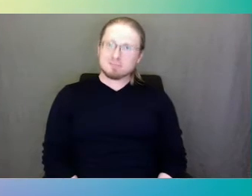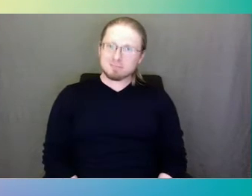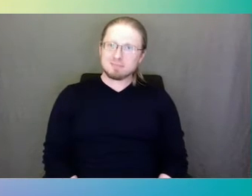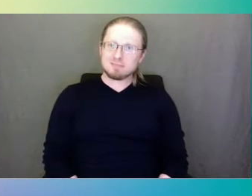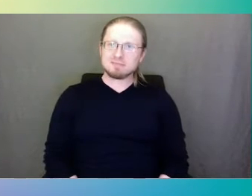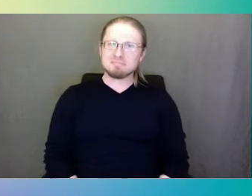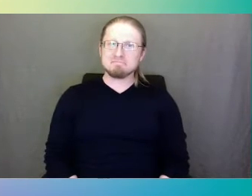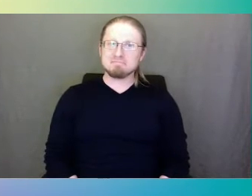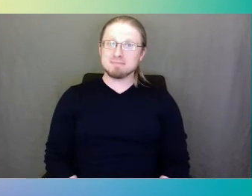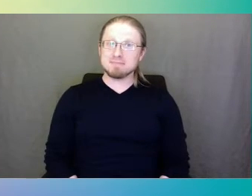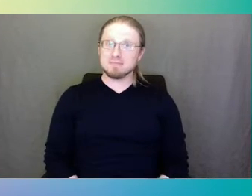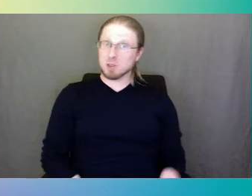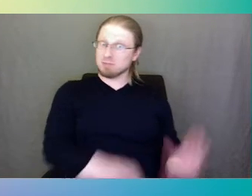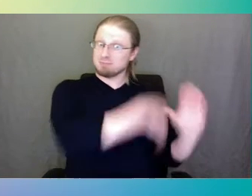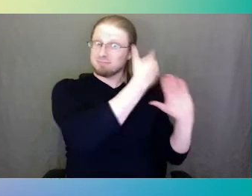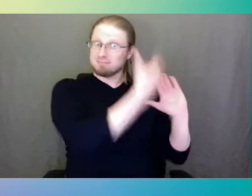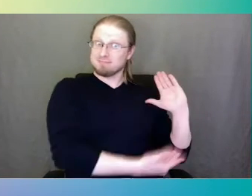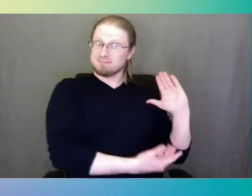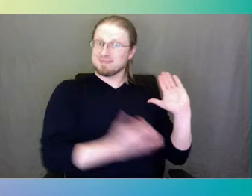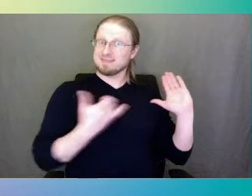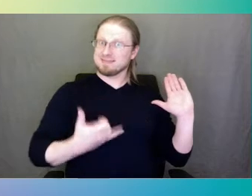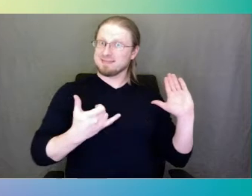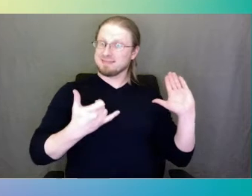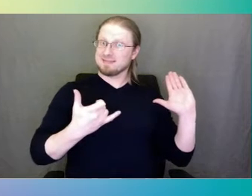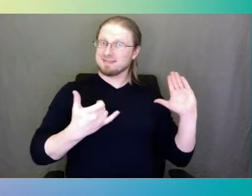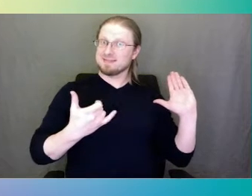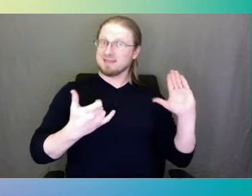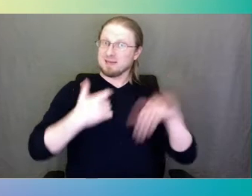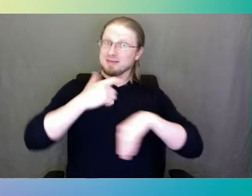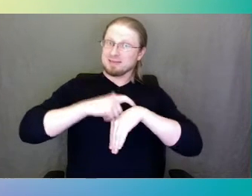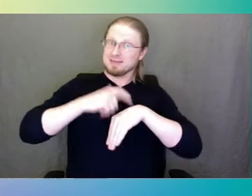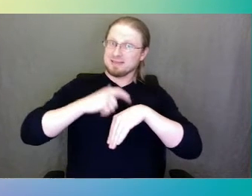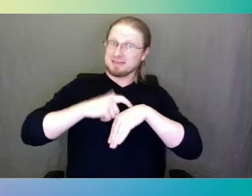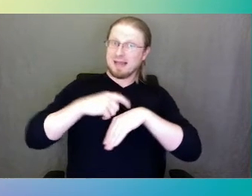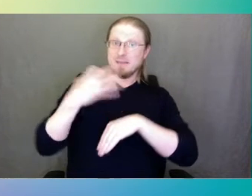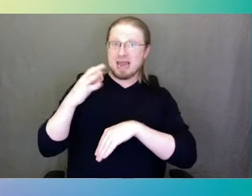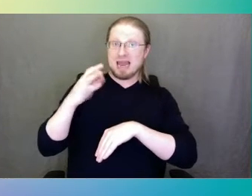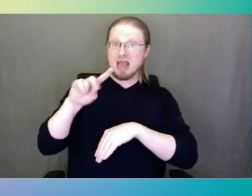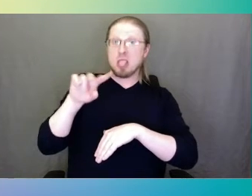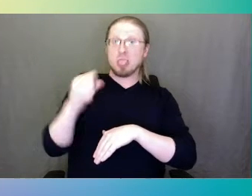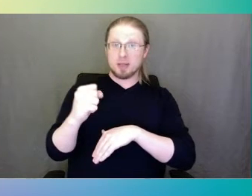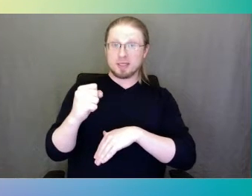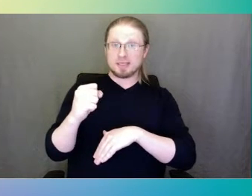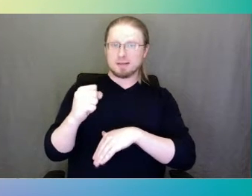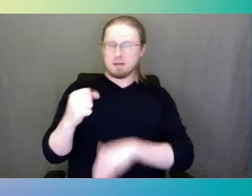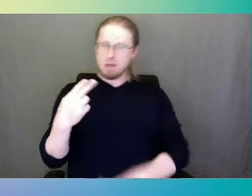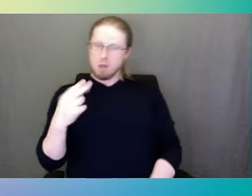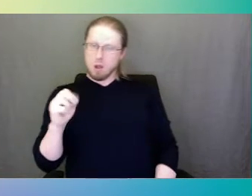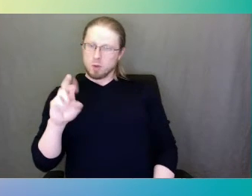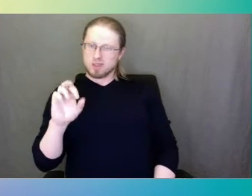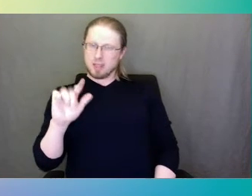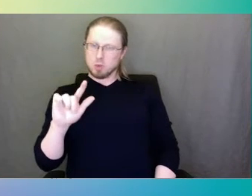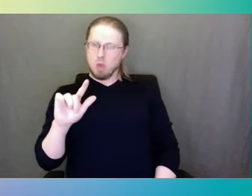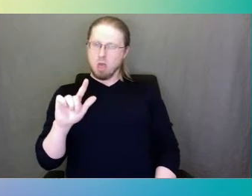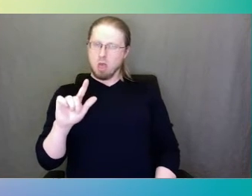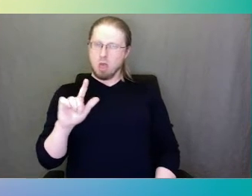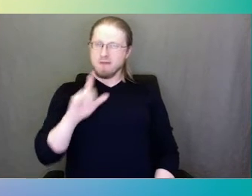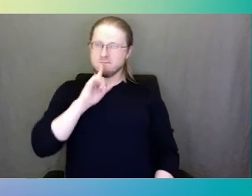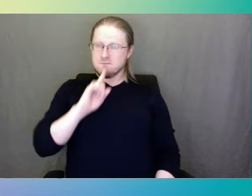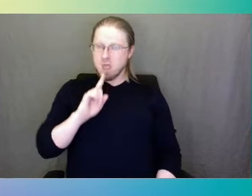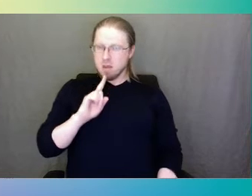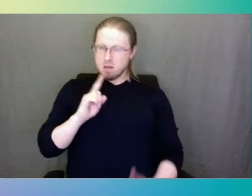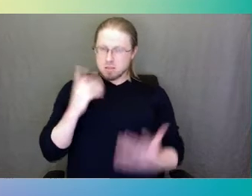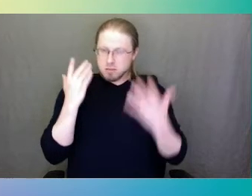here we are. It's the 1930s. Homosexuals are shadowy creatures that prey on